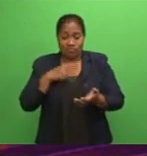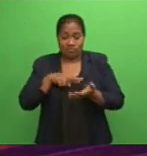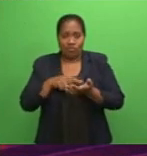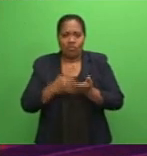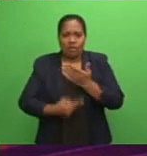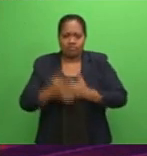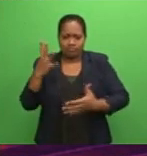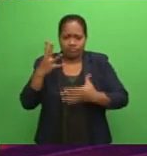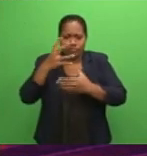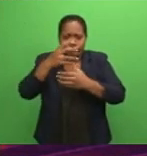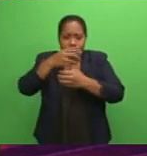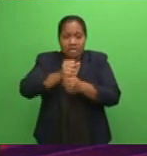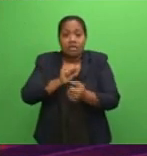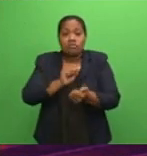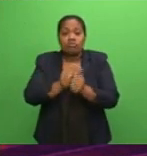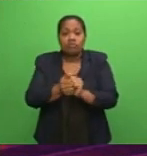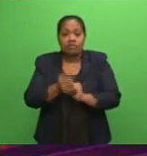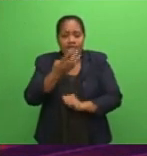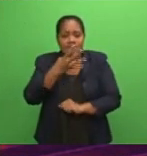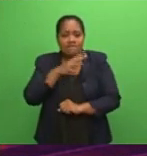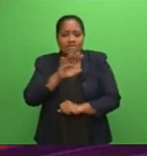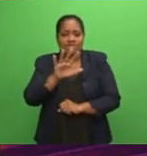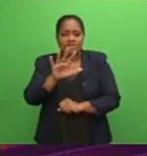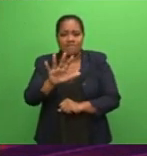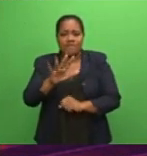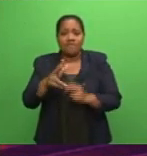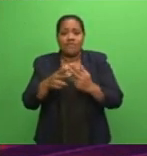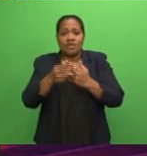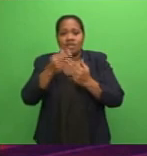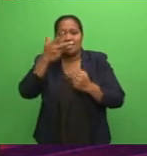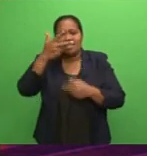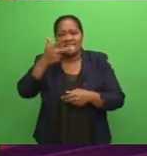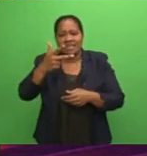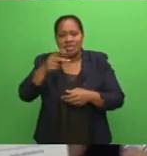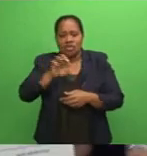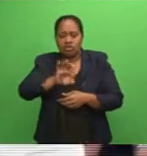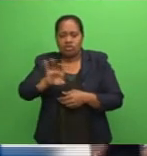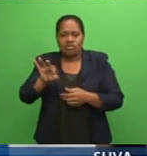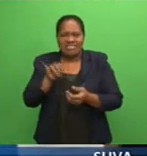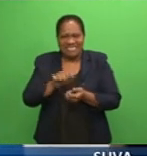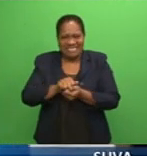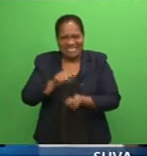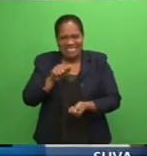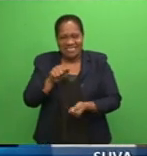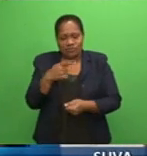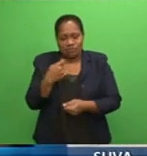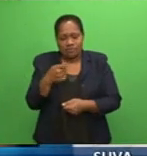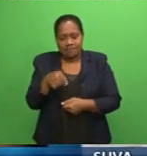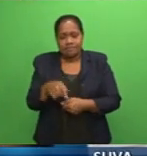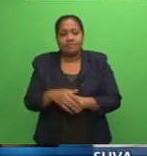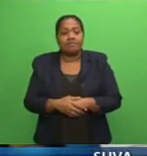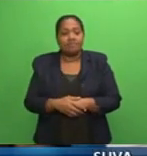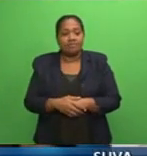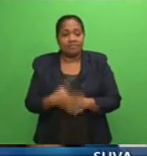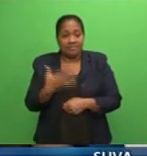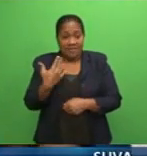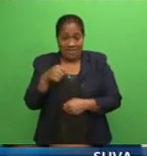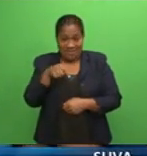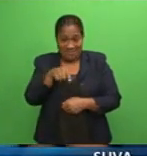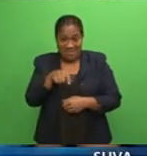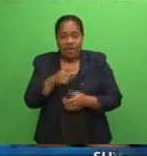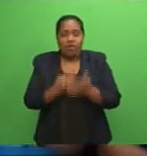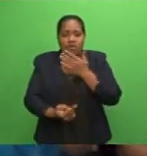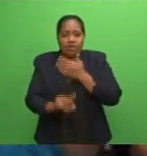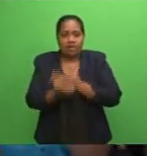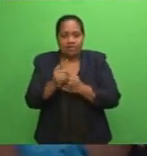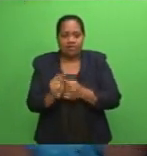number of accredited sports to 25, with 8 yet to be certified. Getting accredited is only the first step towards having